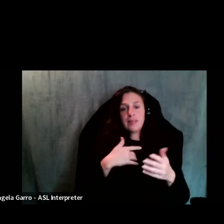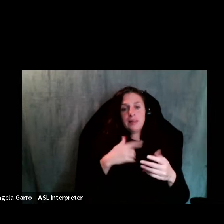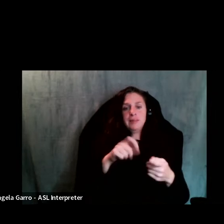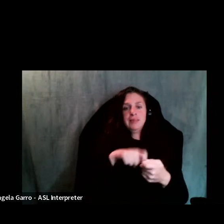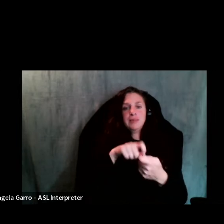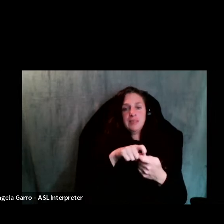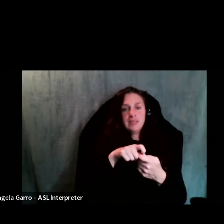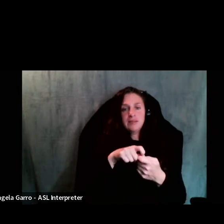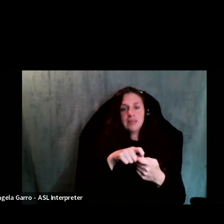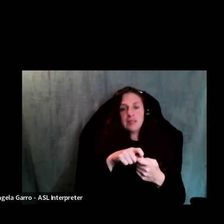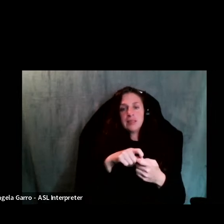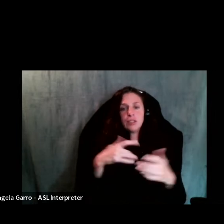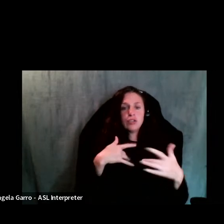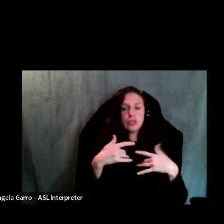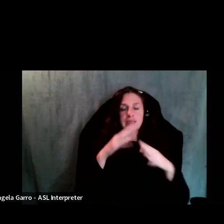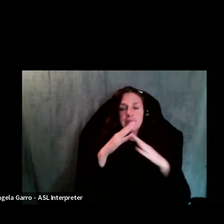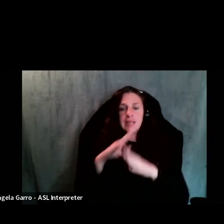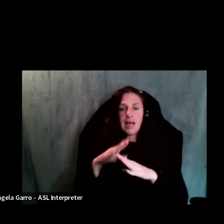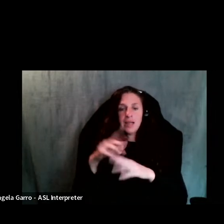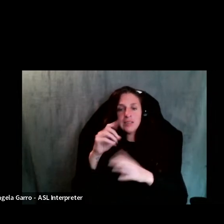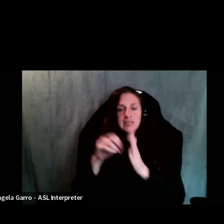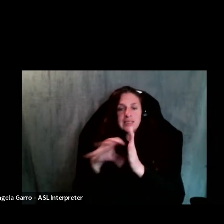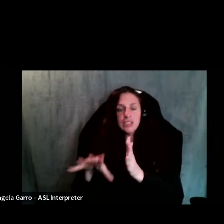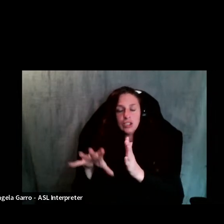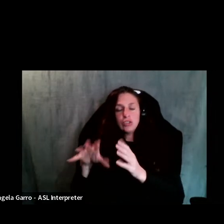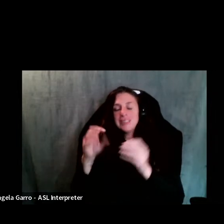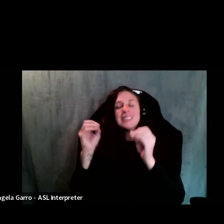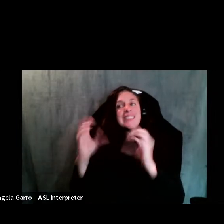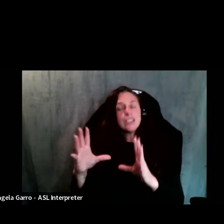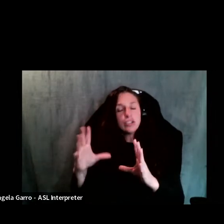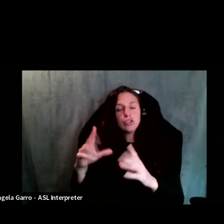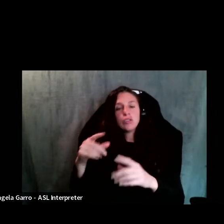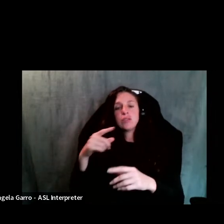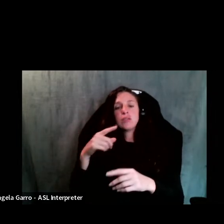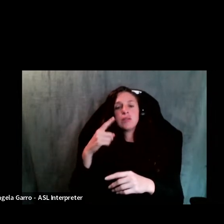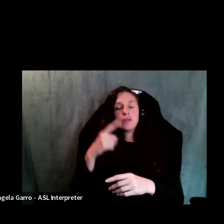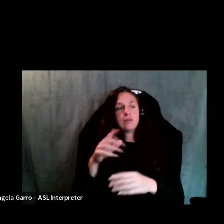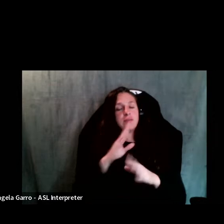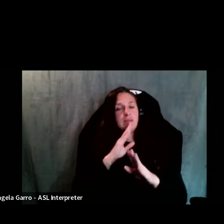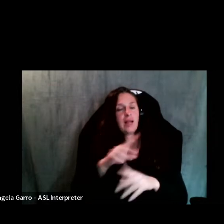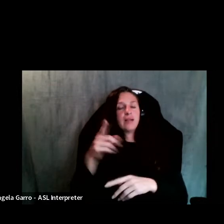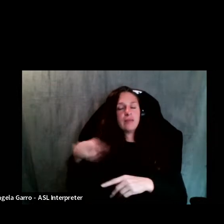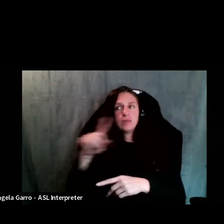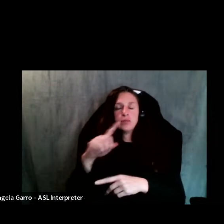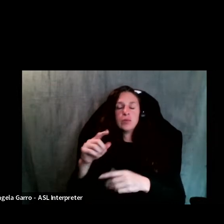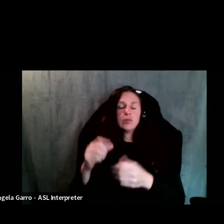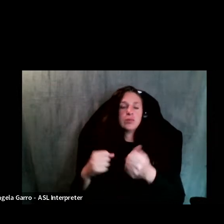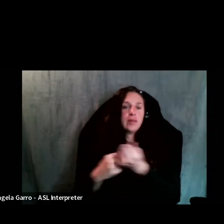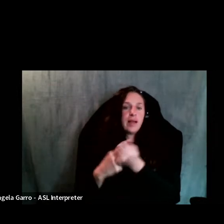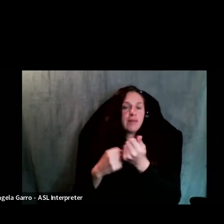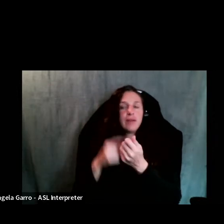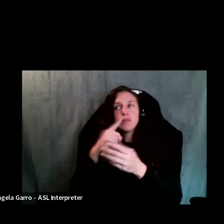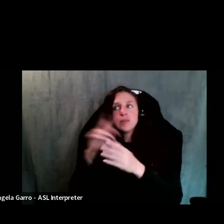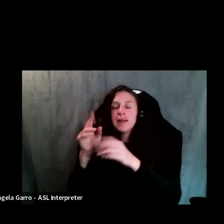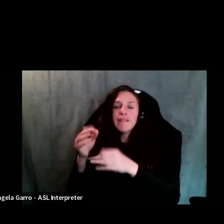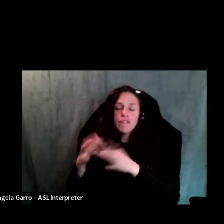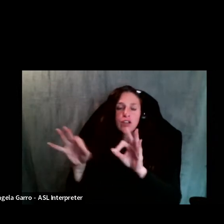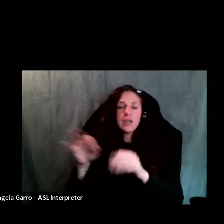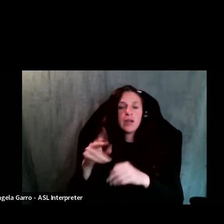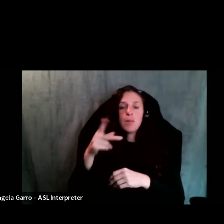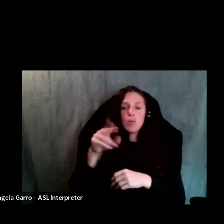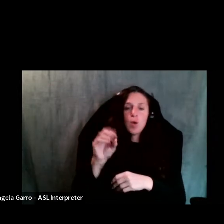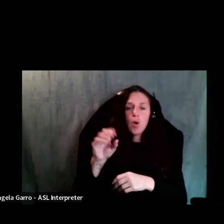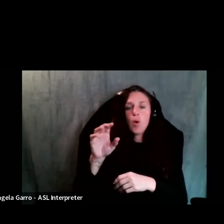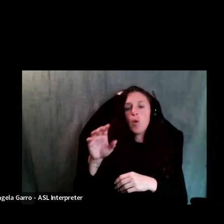for the silencing of teachers advocating for the freedom of the Palestinians. On the news, we see the mangling of the cause. Pro-Palestine rallies are being labeled